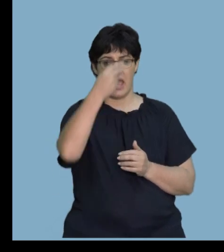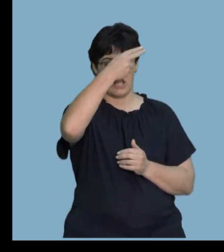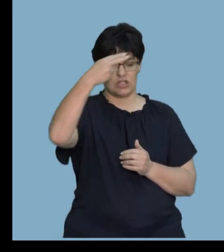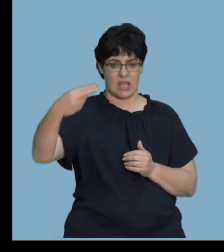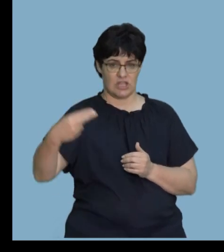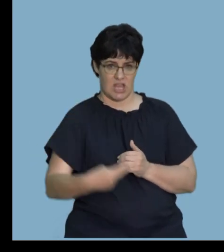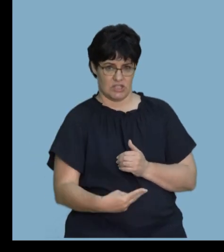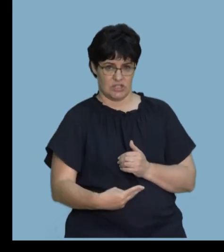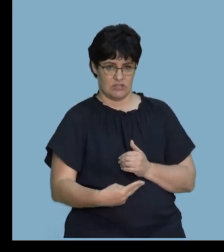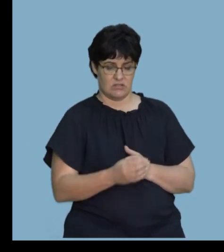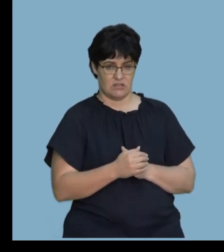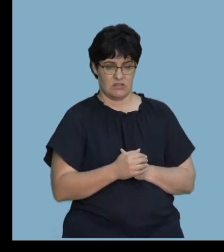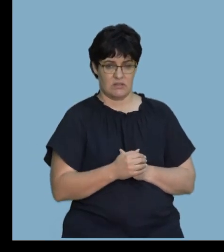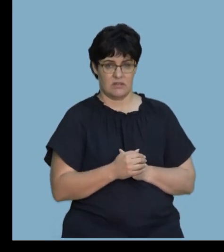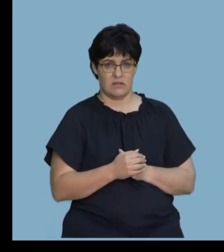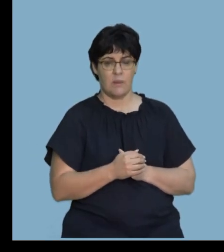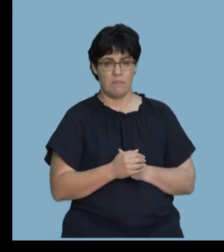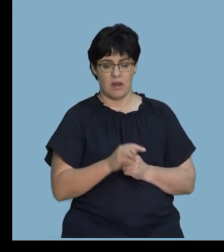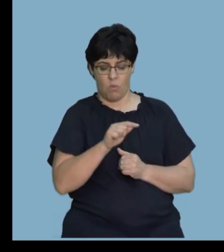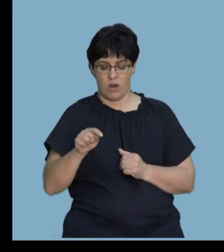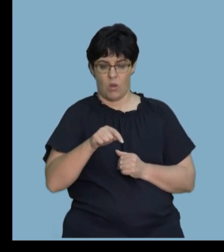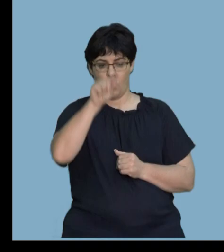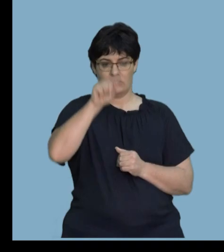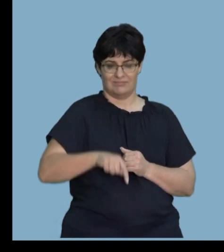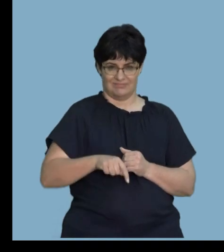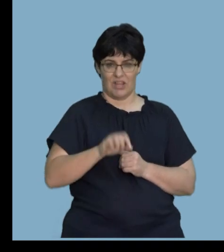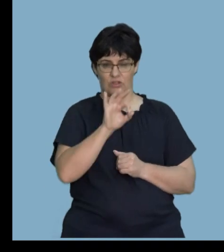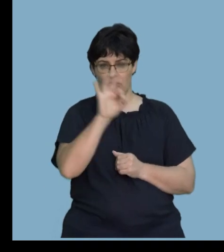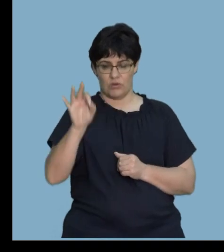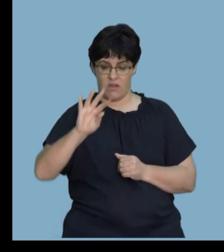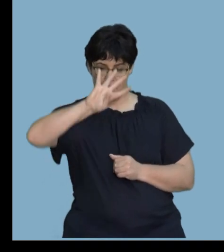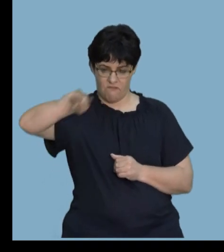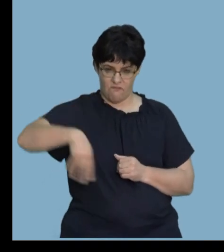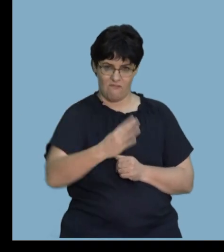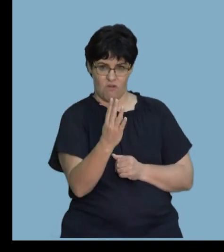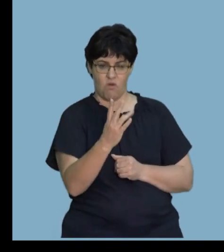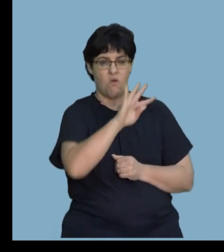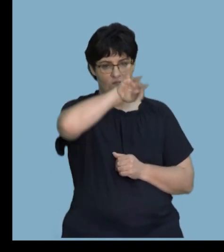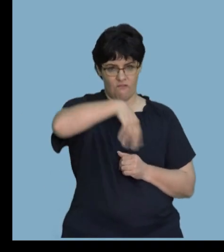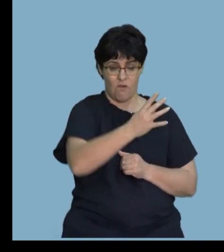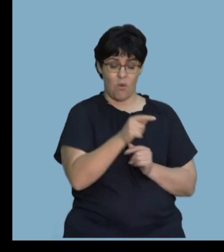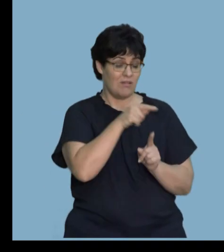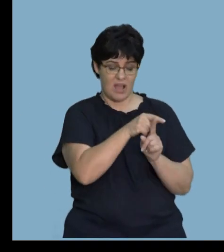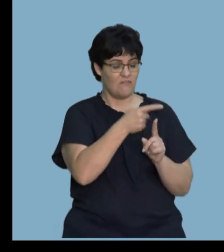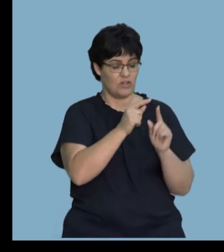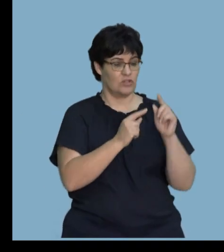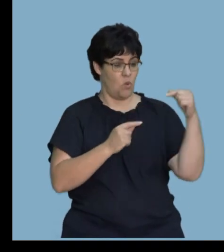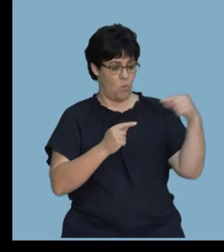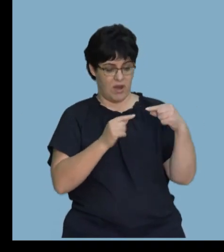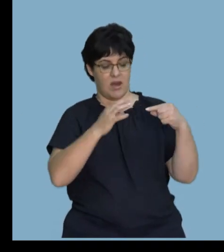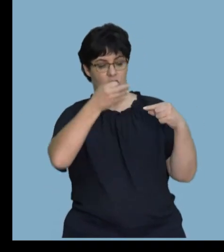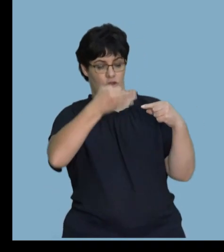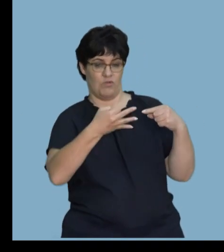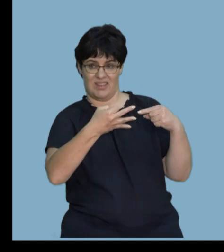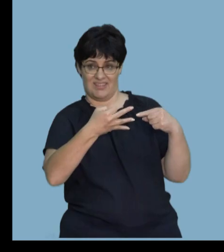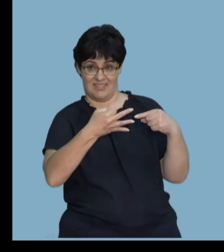carbon atom which has got another 3 bonds, okay, 4 bonds around it. So basically, if we can go back, we'll